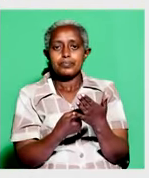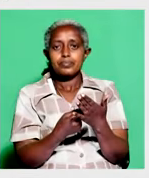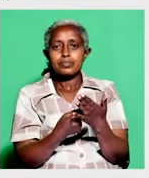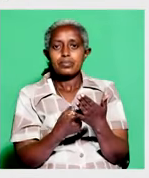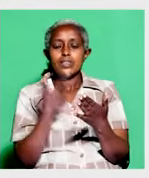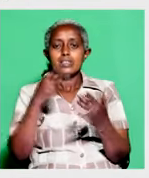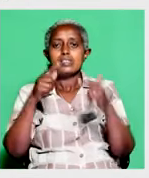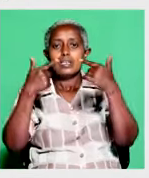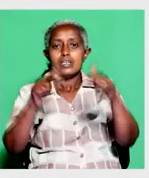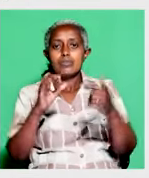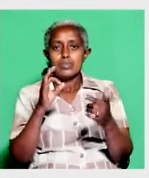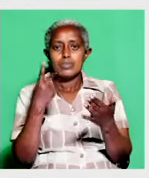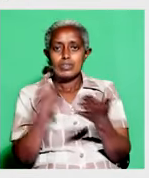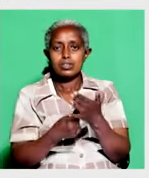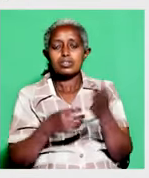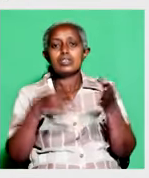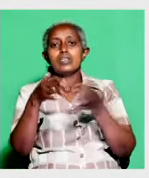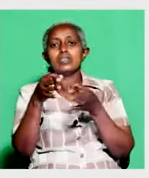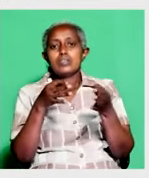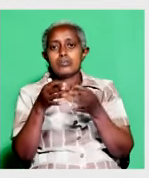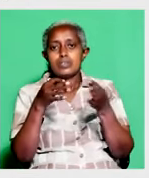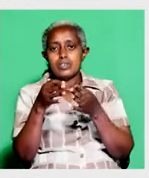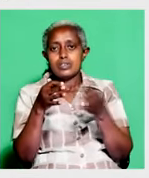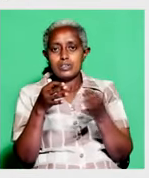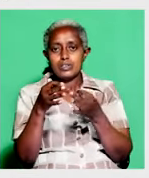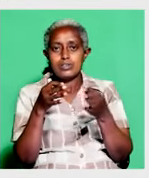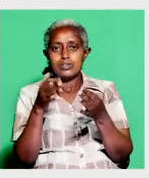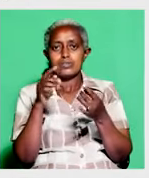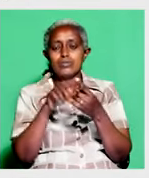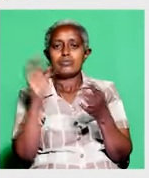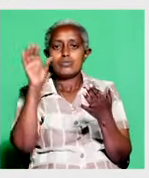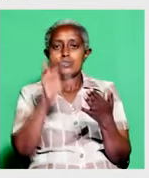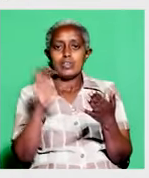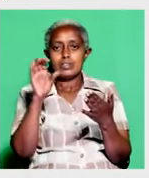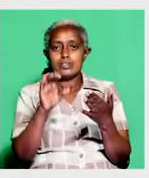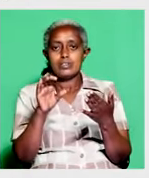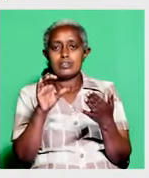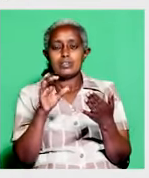the limit of this expression, to find the limit of this expression,